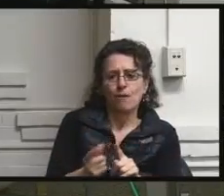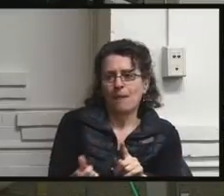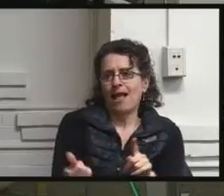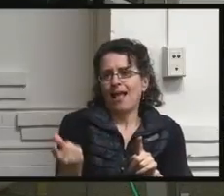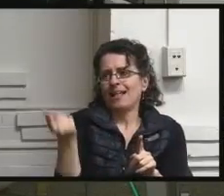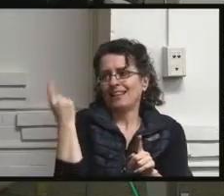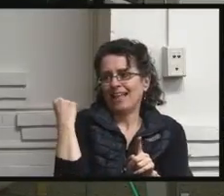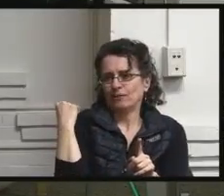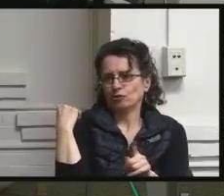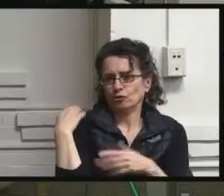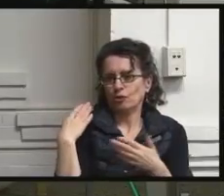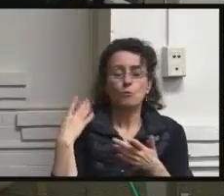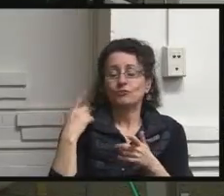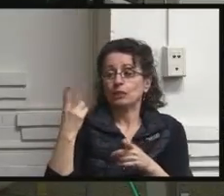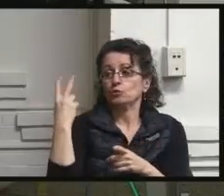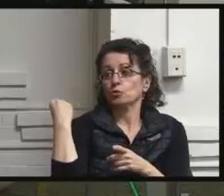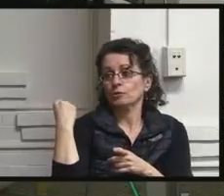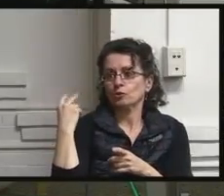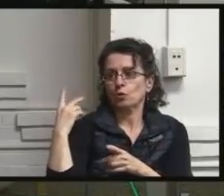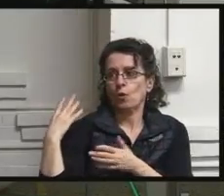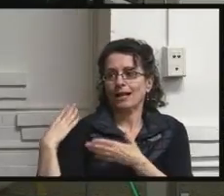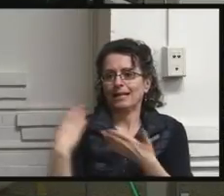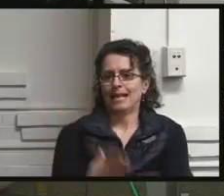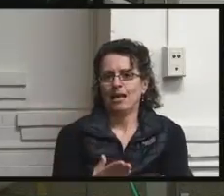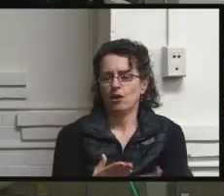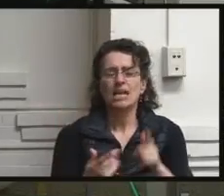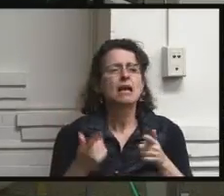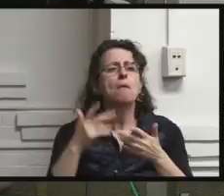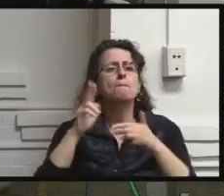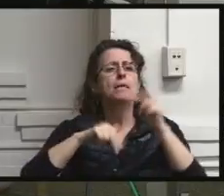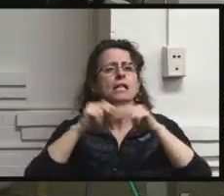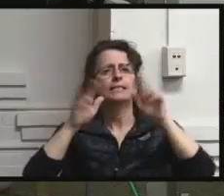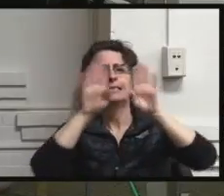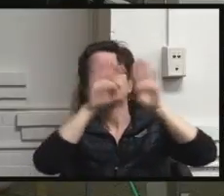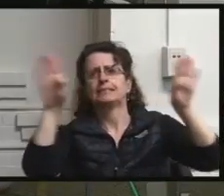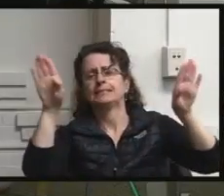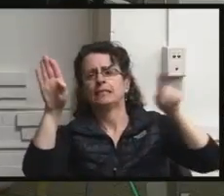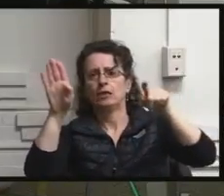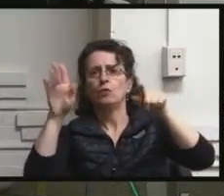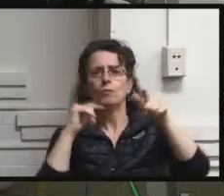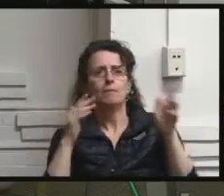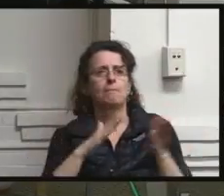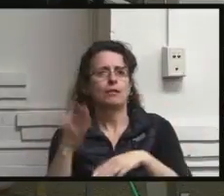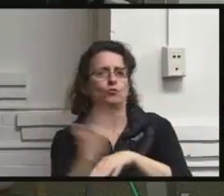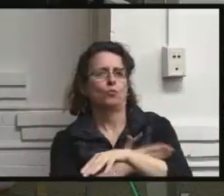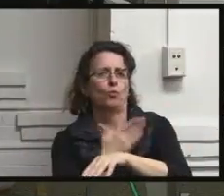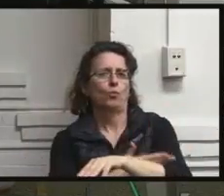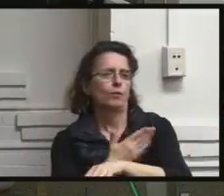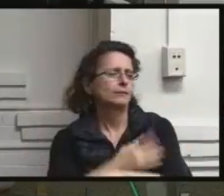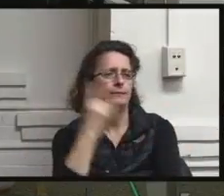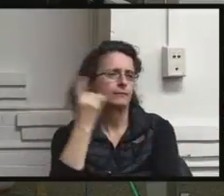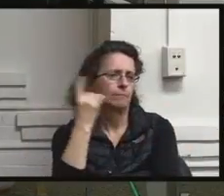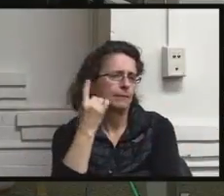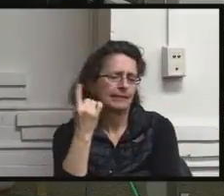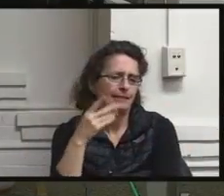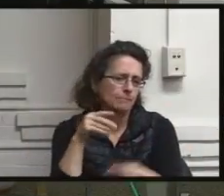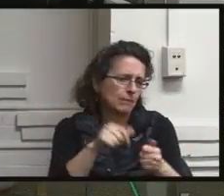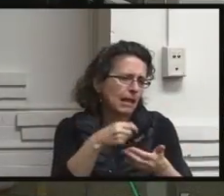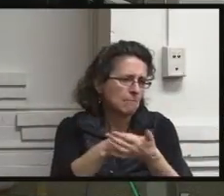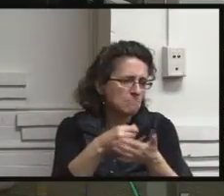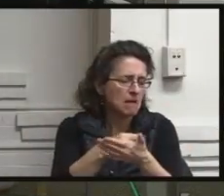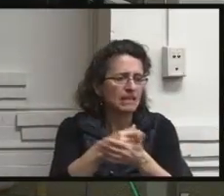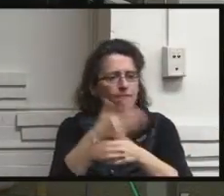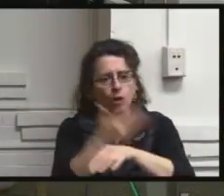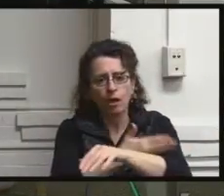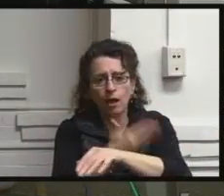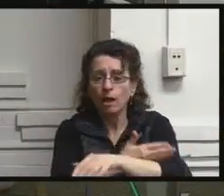facade money that we have in our budget that people don't utilize. And there was some money a couple of years